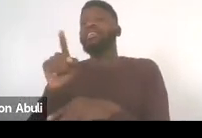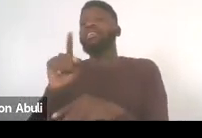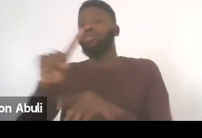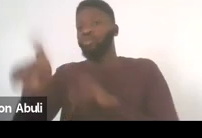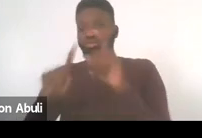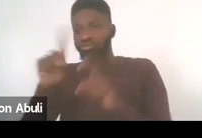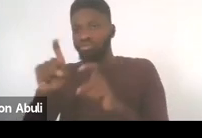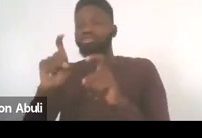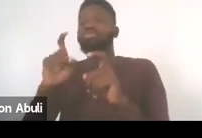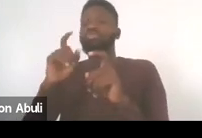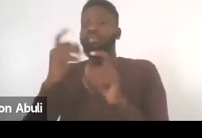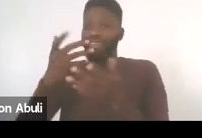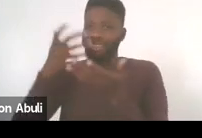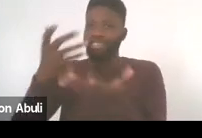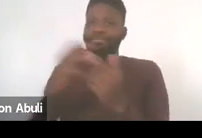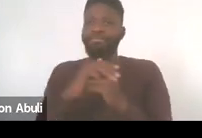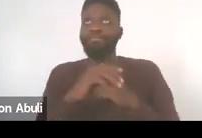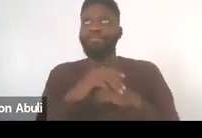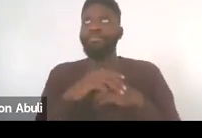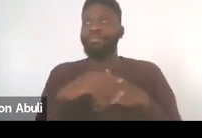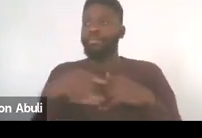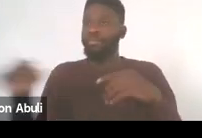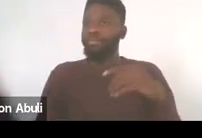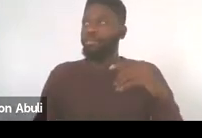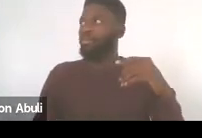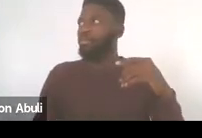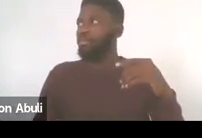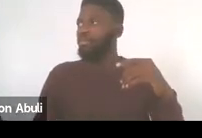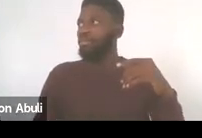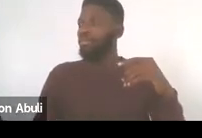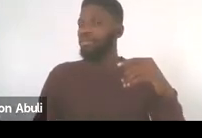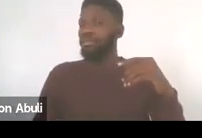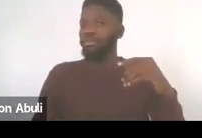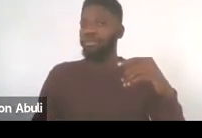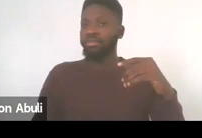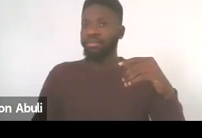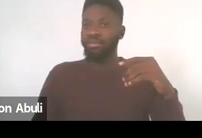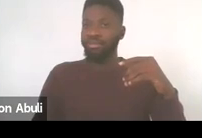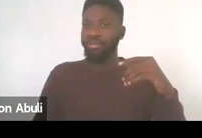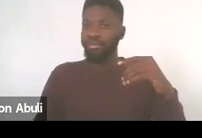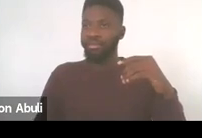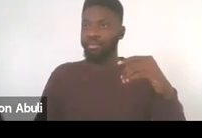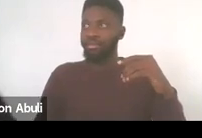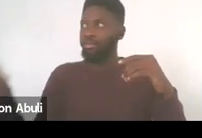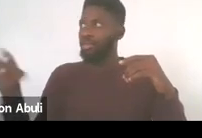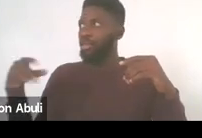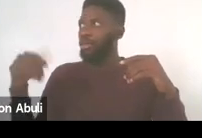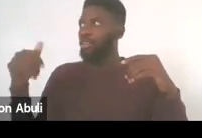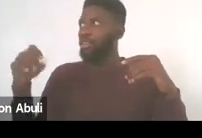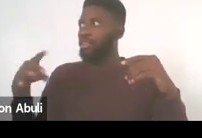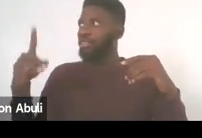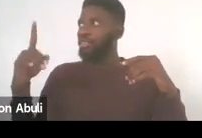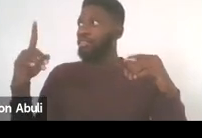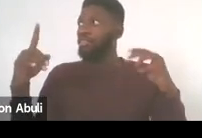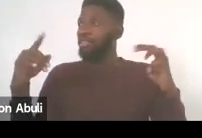So thank you. Yeah, Karibu. All right, thank you, Sana Jane. Hello,